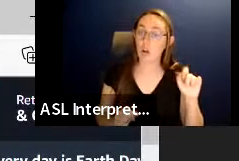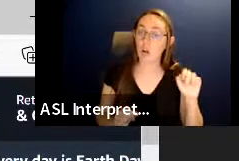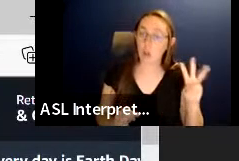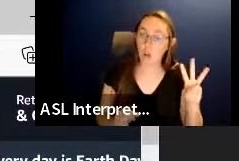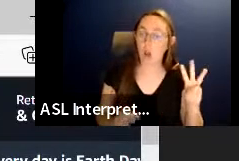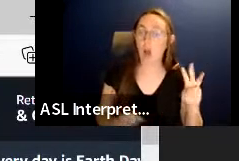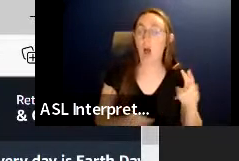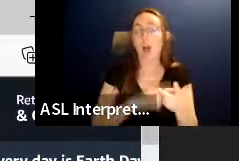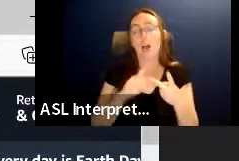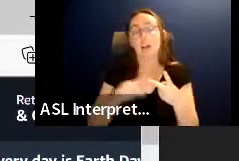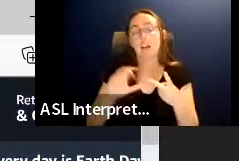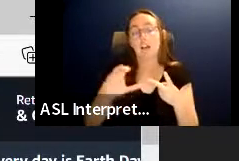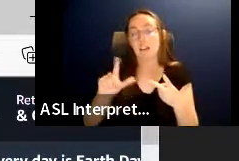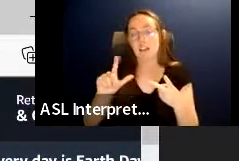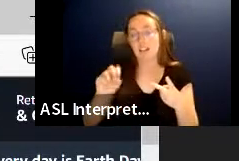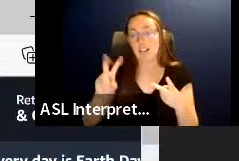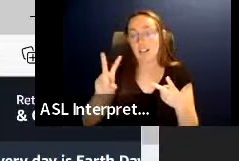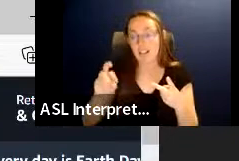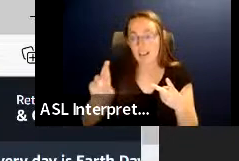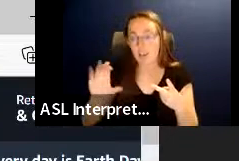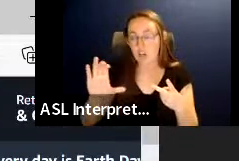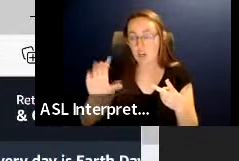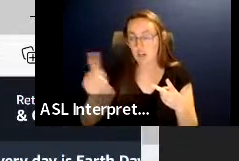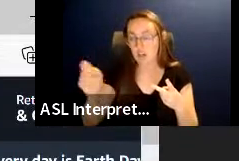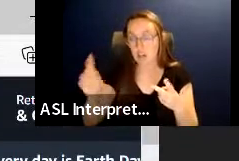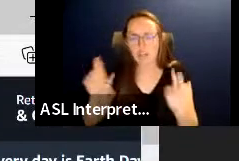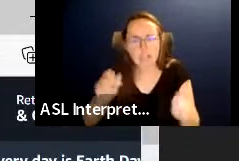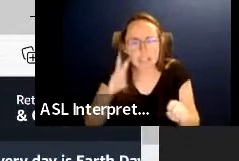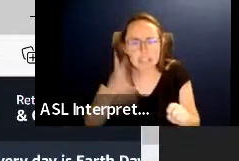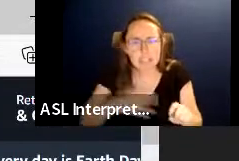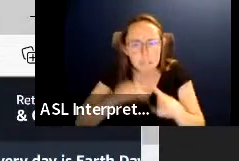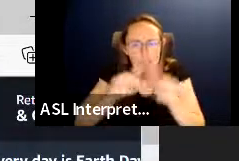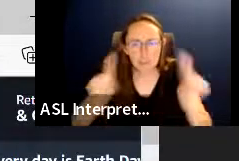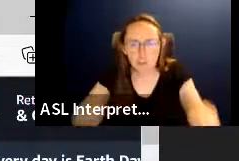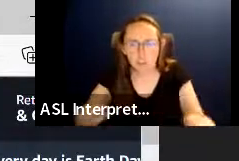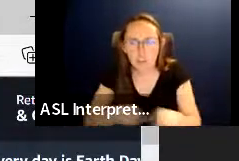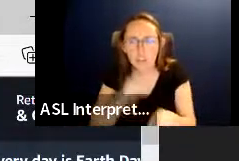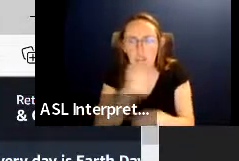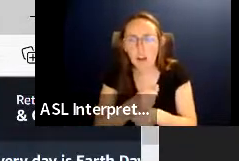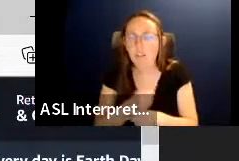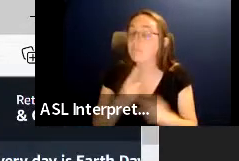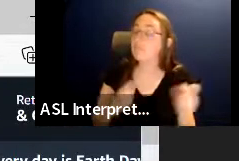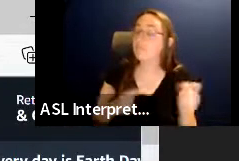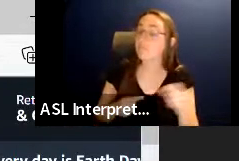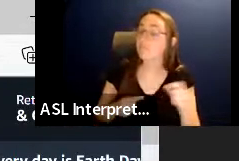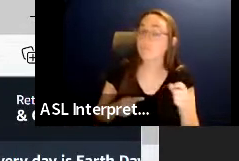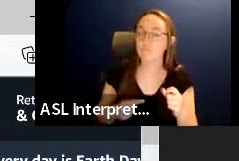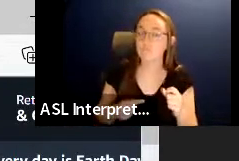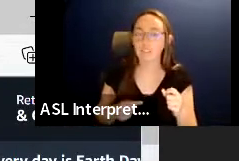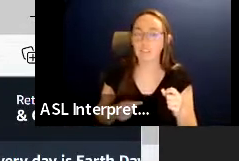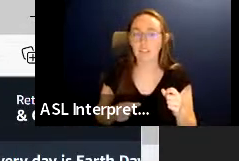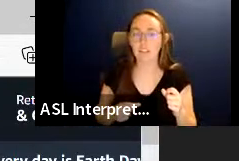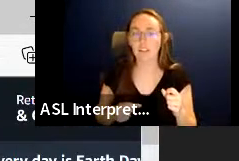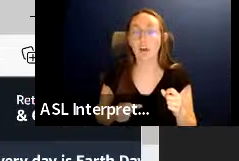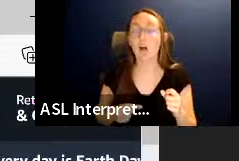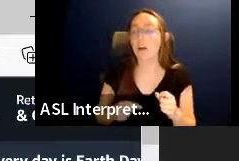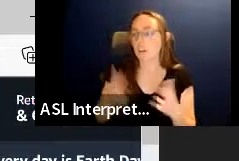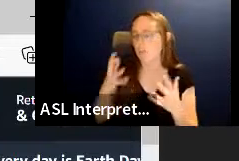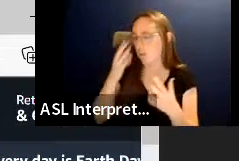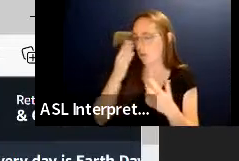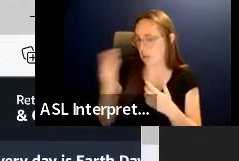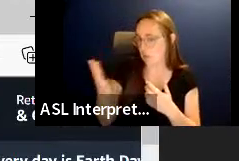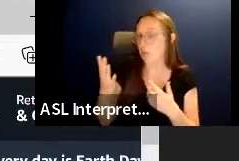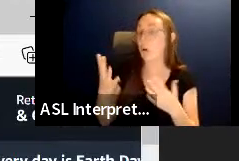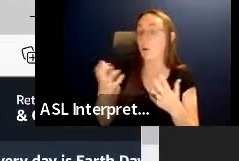this is right. You guys can see my screen, right? Yes, we can. And the hack to buying your book was you have to click see all